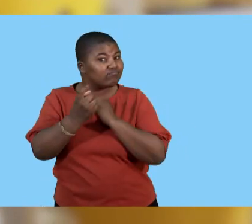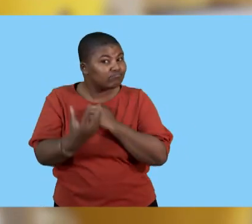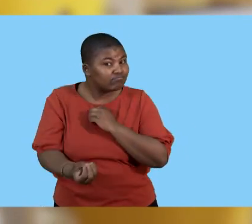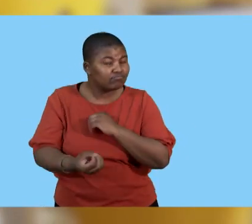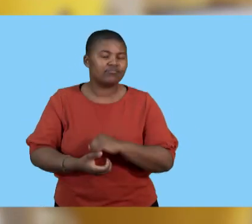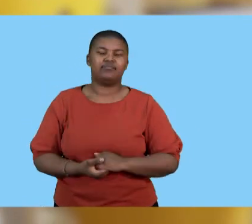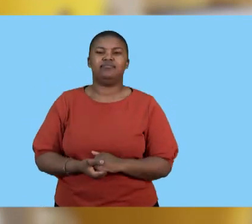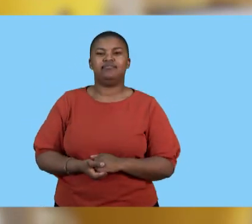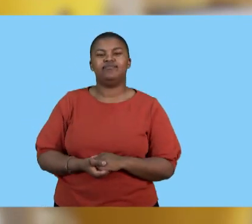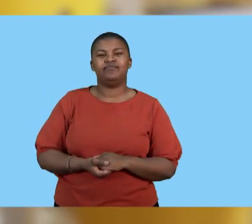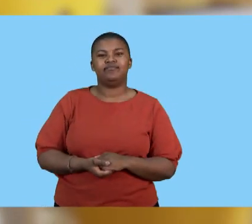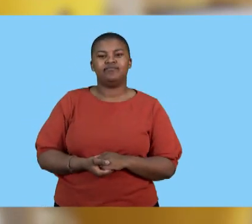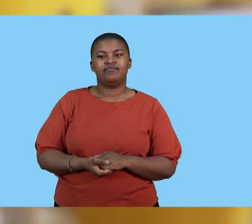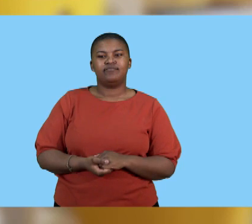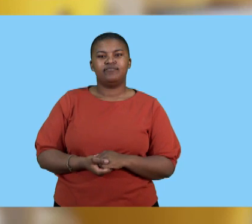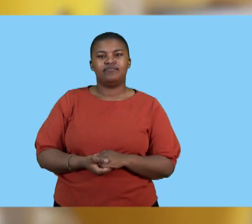adjustment.